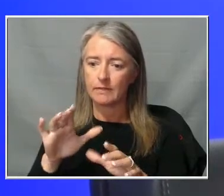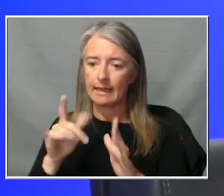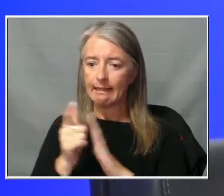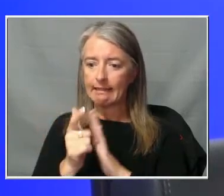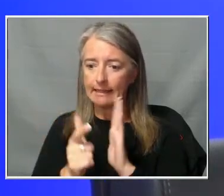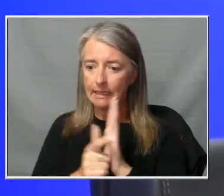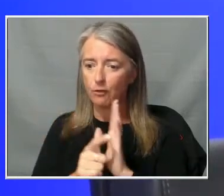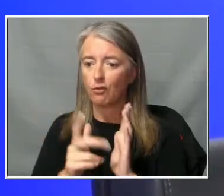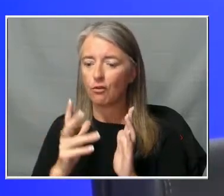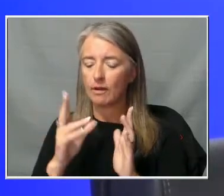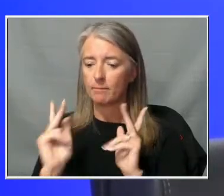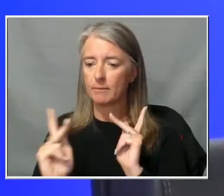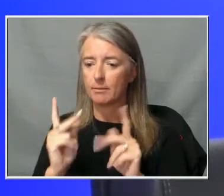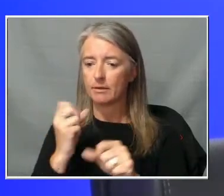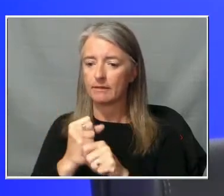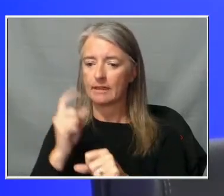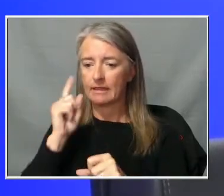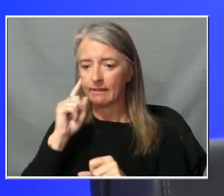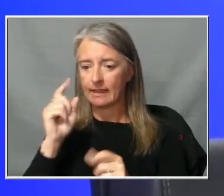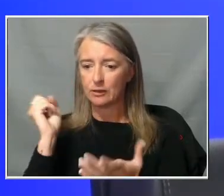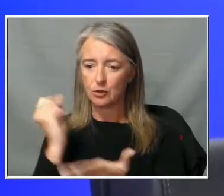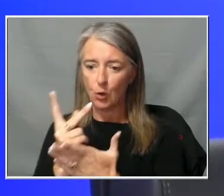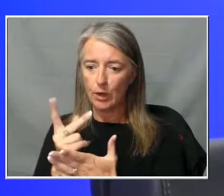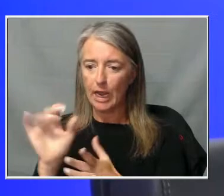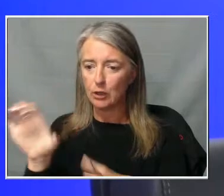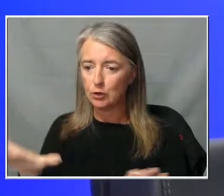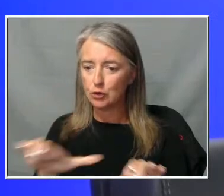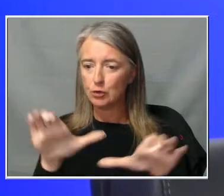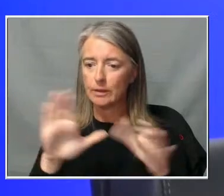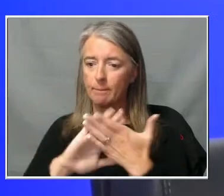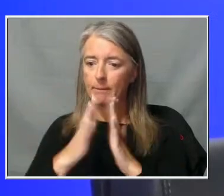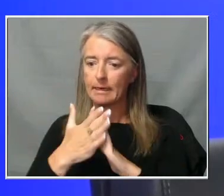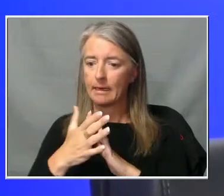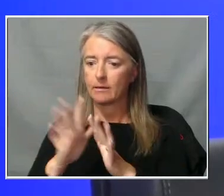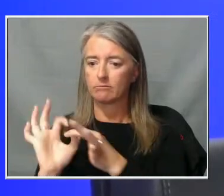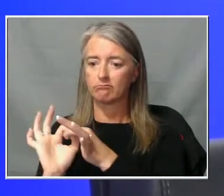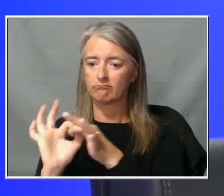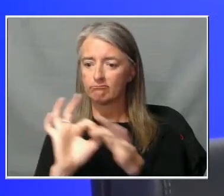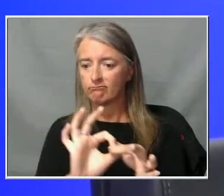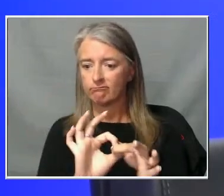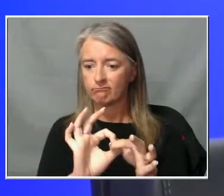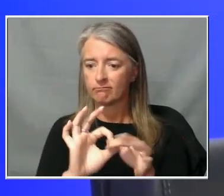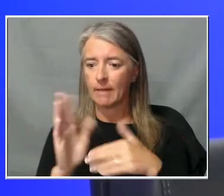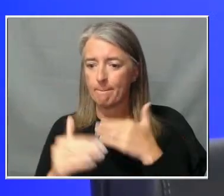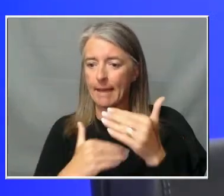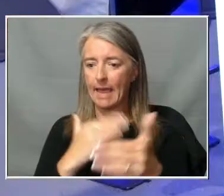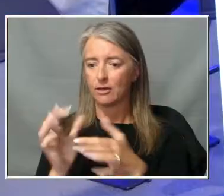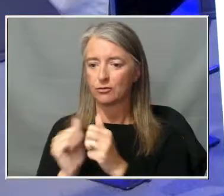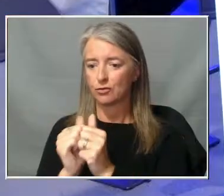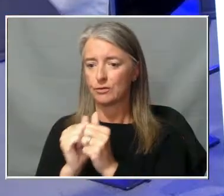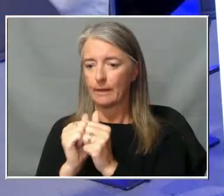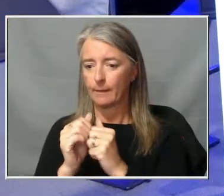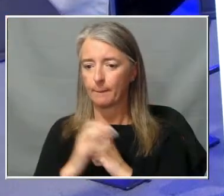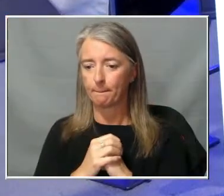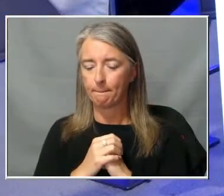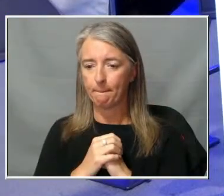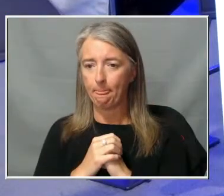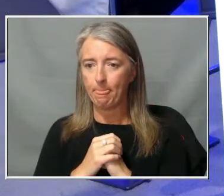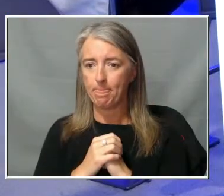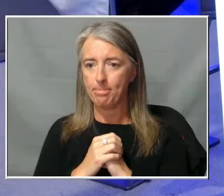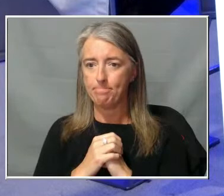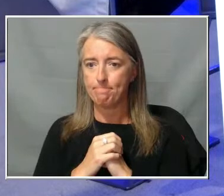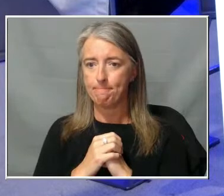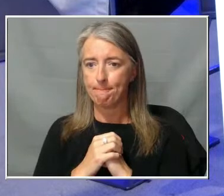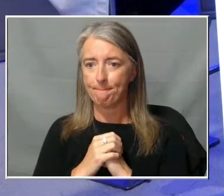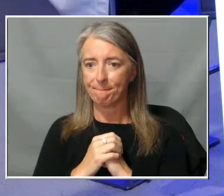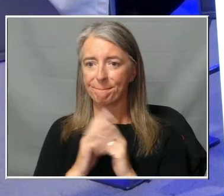of people think it's okay to do it, and then it becomes just an associated pattern of them together. Let's get today's takeaway. There are a